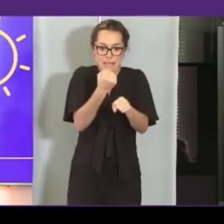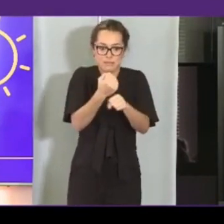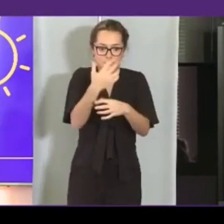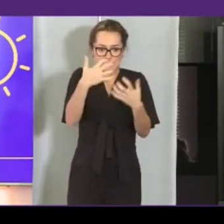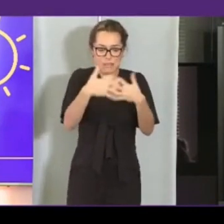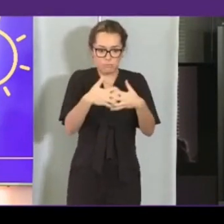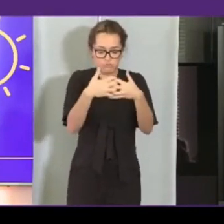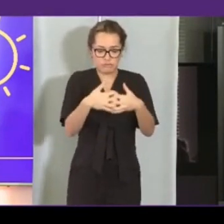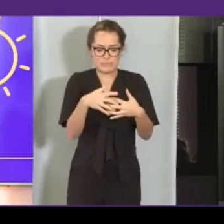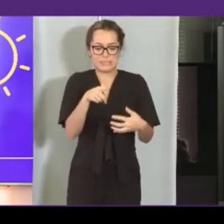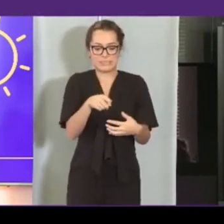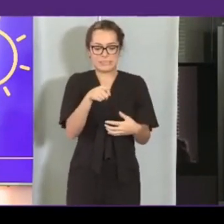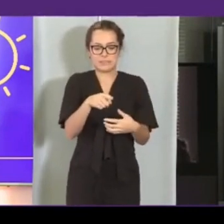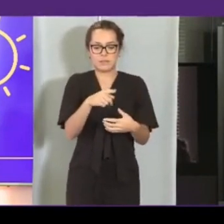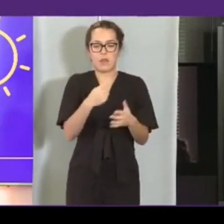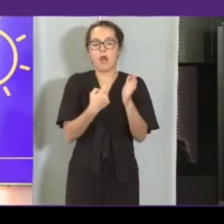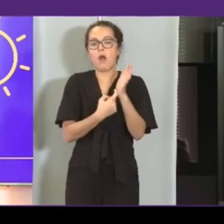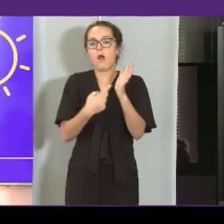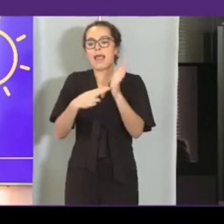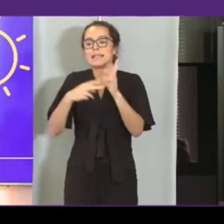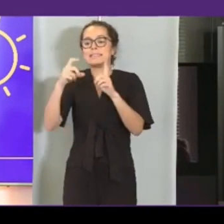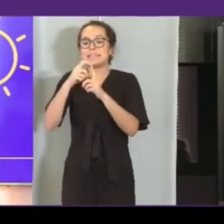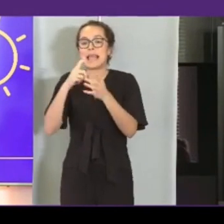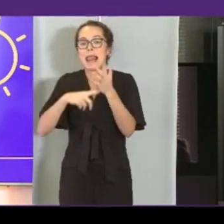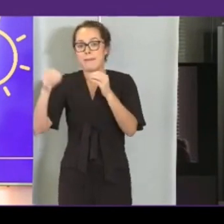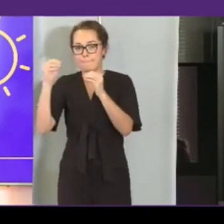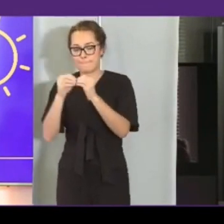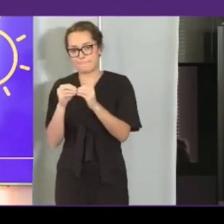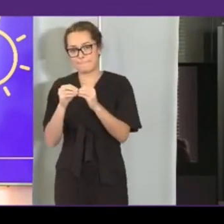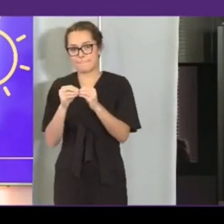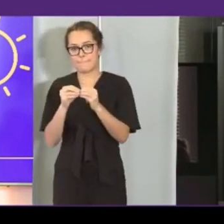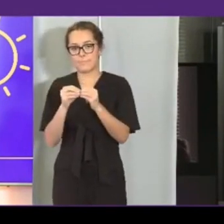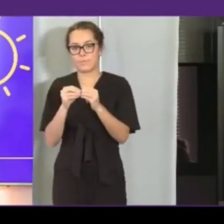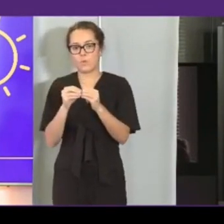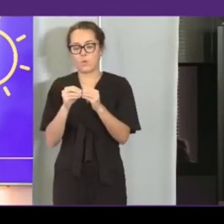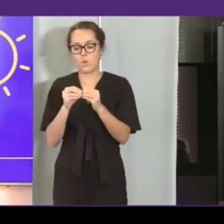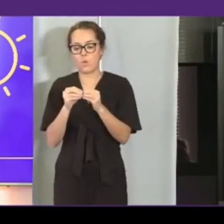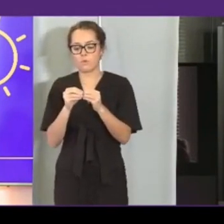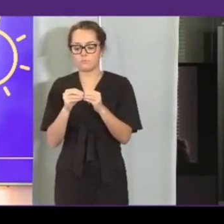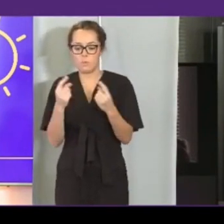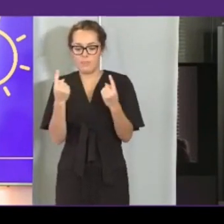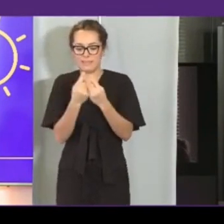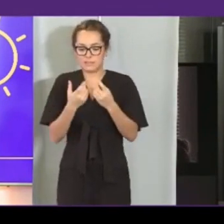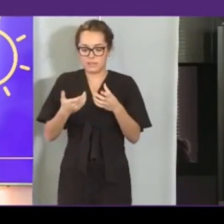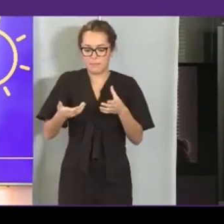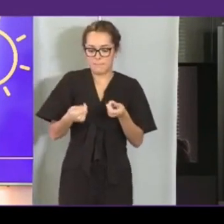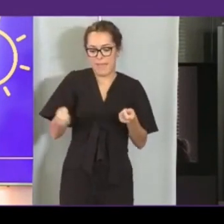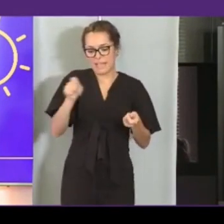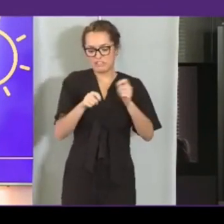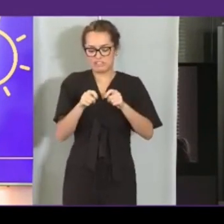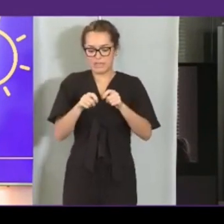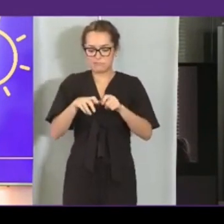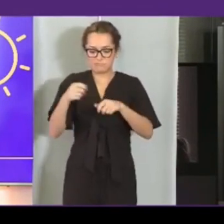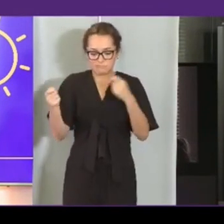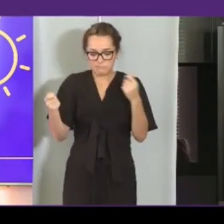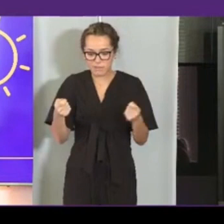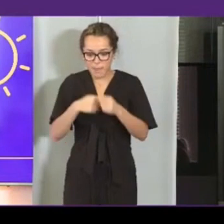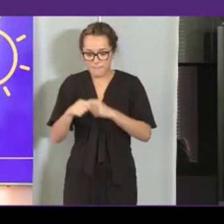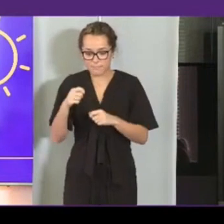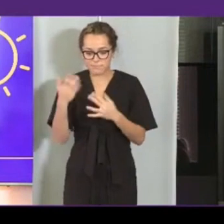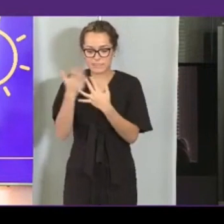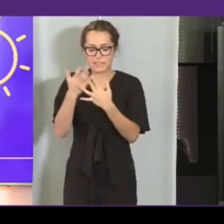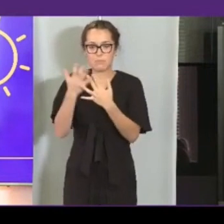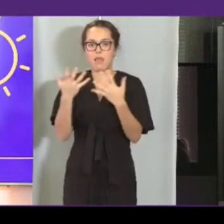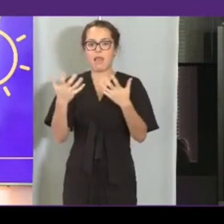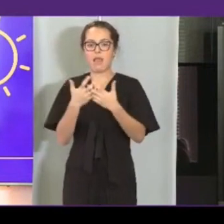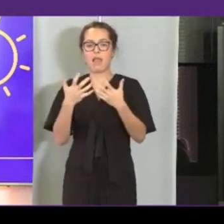technology, as well as also R&D labs as well. Also packaging, how we make our packaging accessible. We're really trying